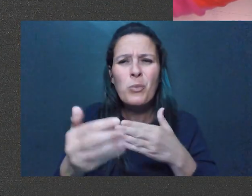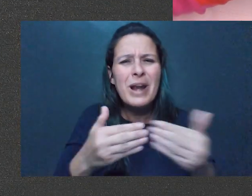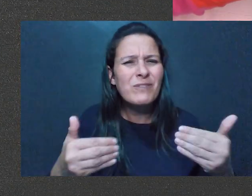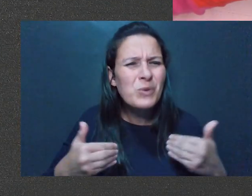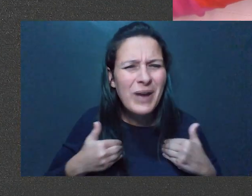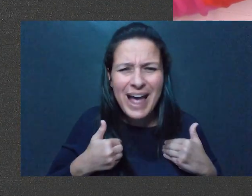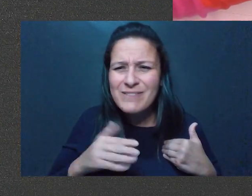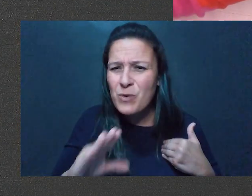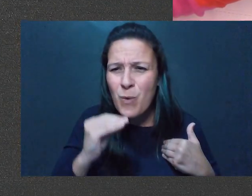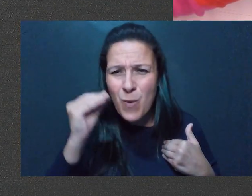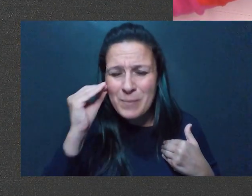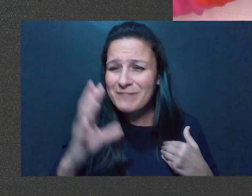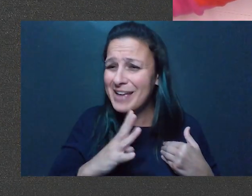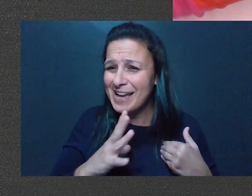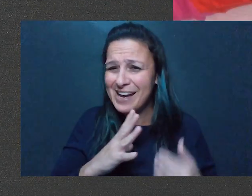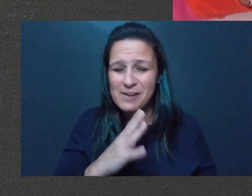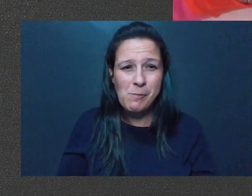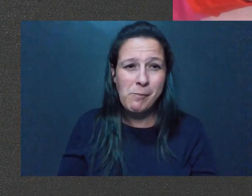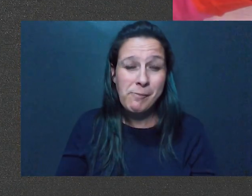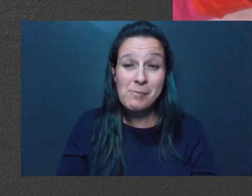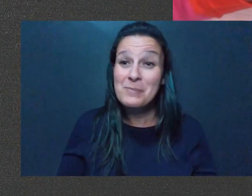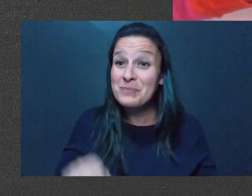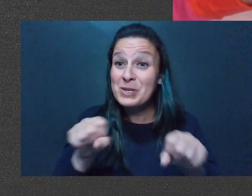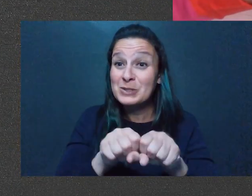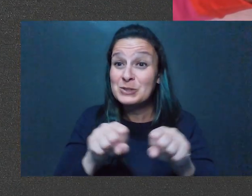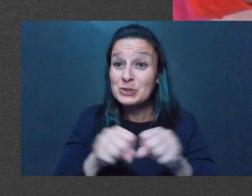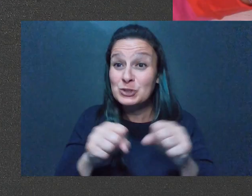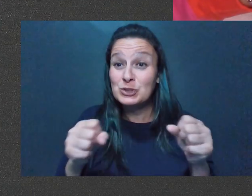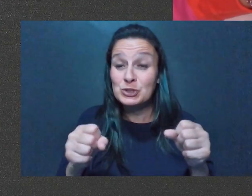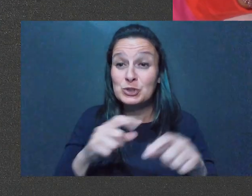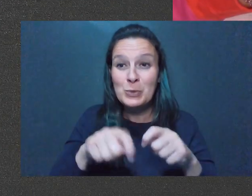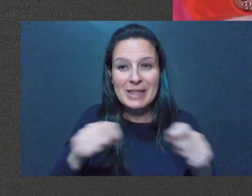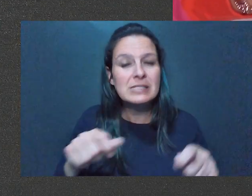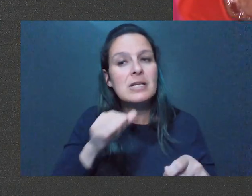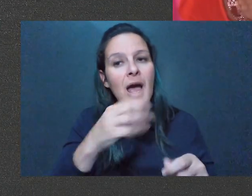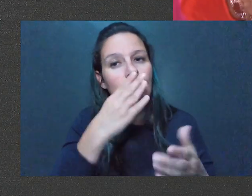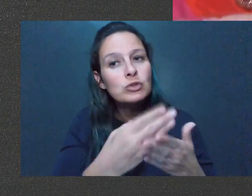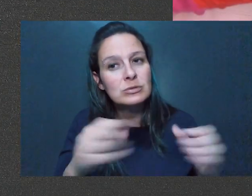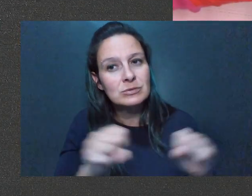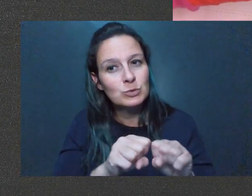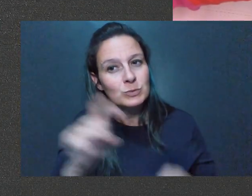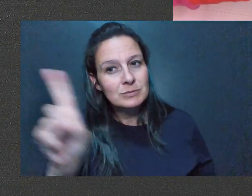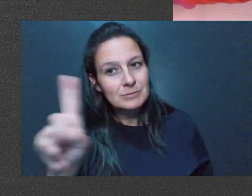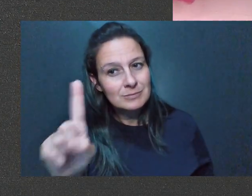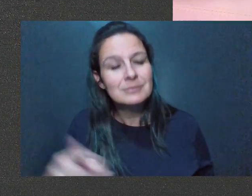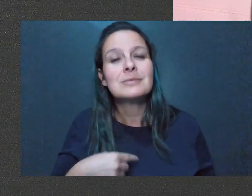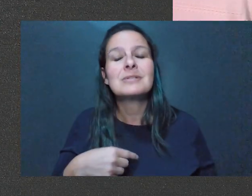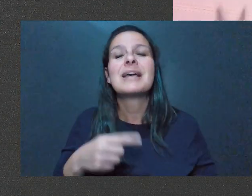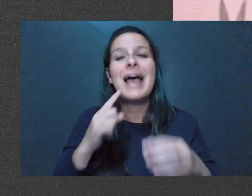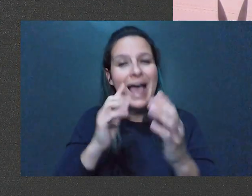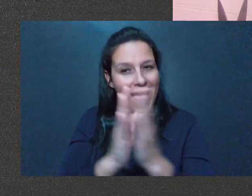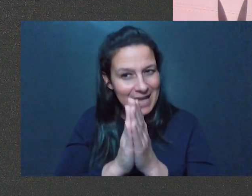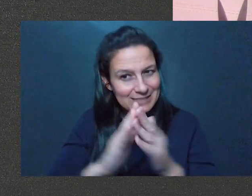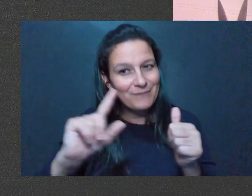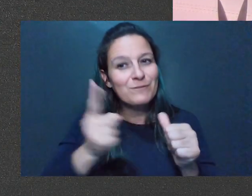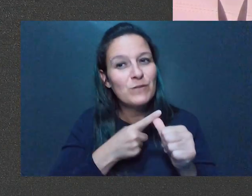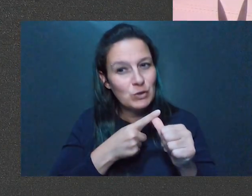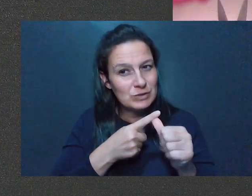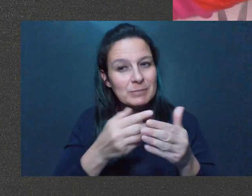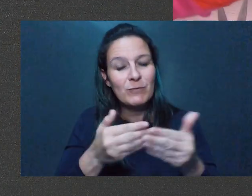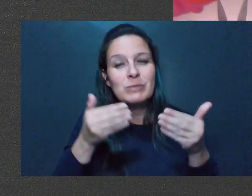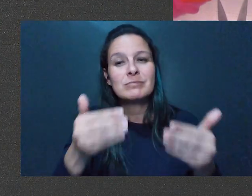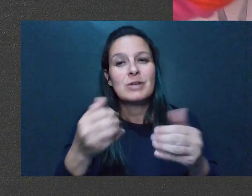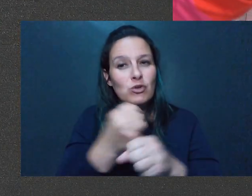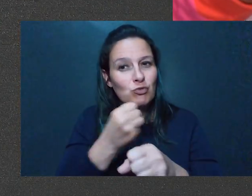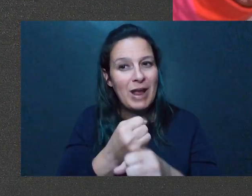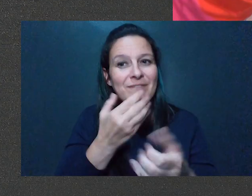the house. Shoelaces would work too. Not on good shoes though. Always ask before you do a craft with